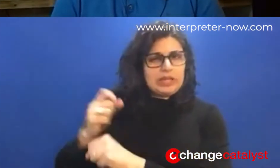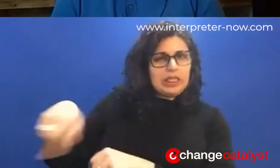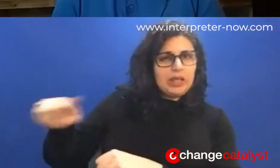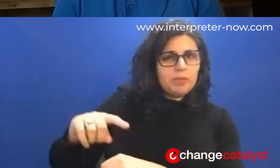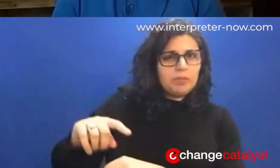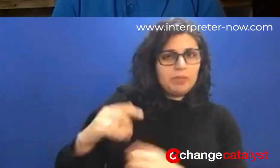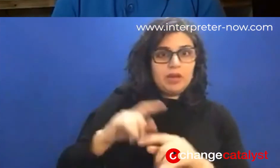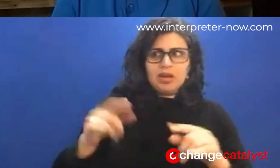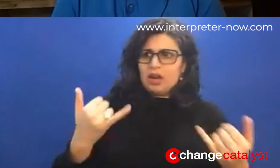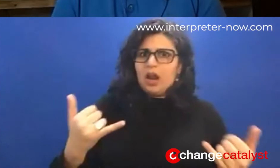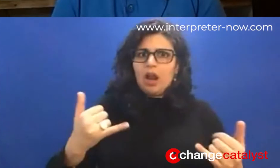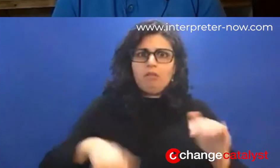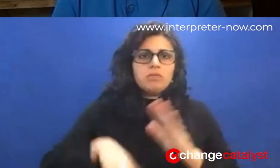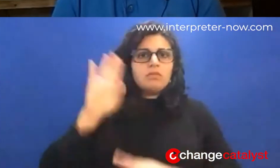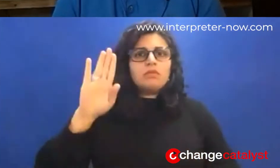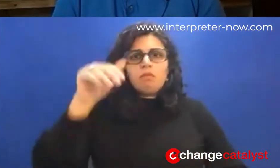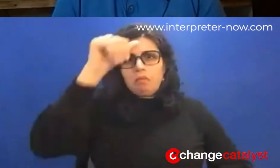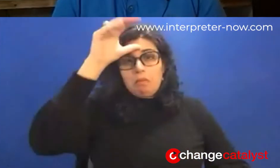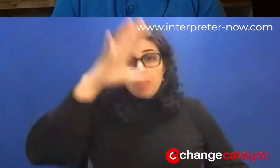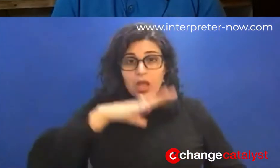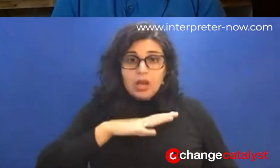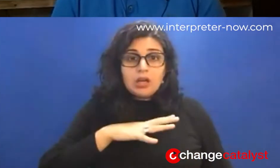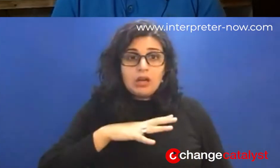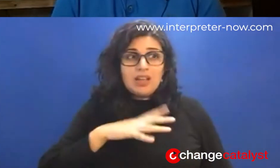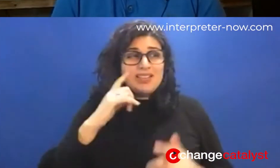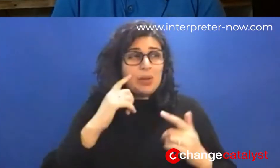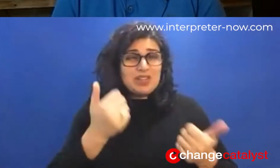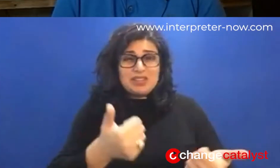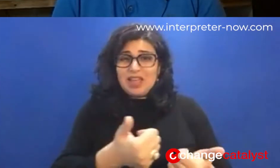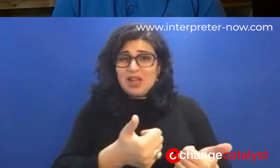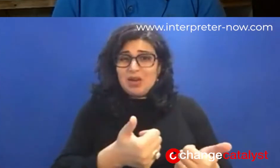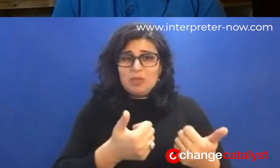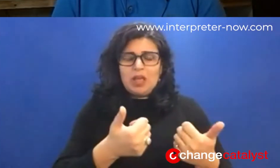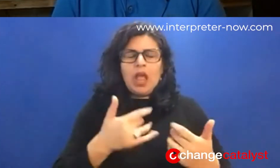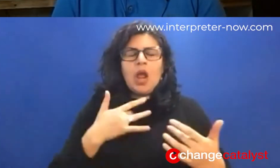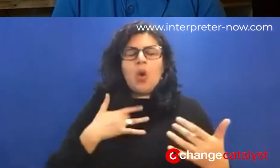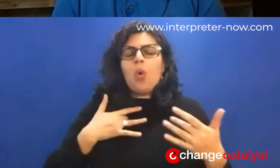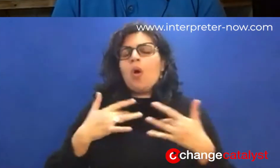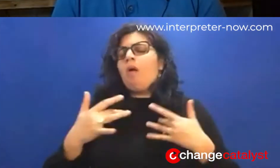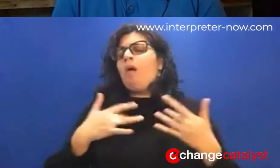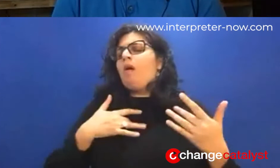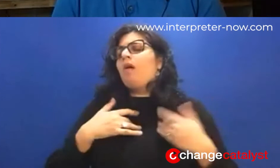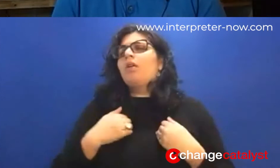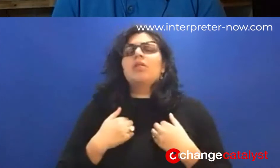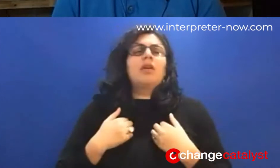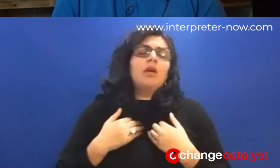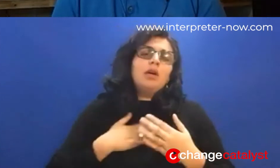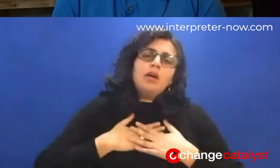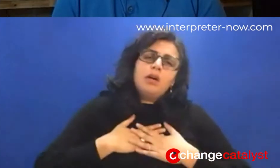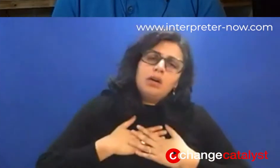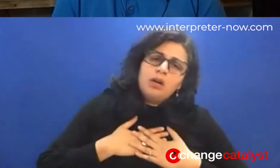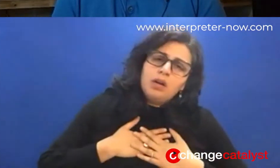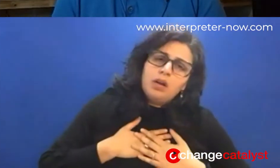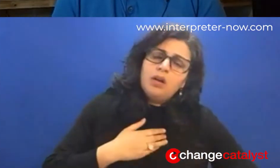now that they're grown men, it's up to them. And the worry that came over me was